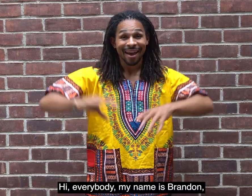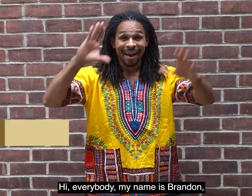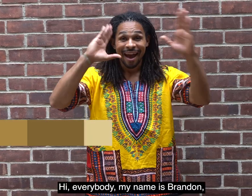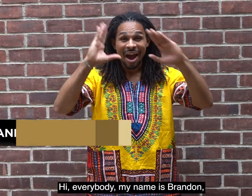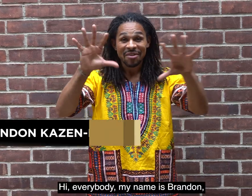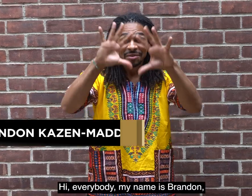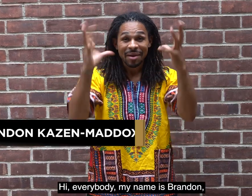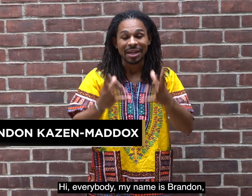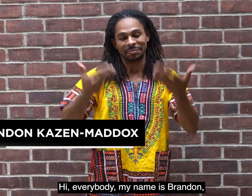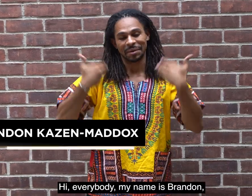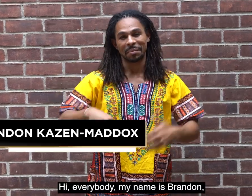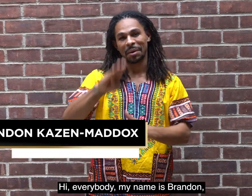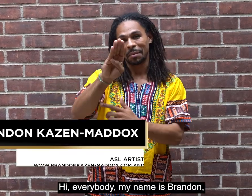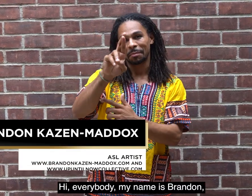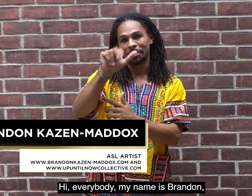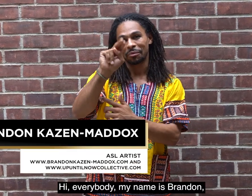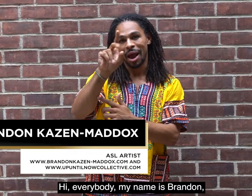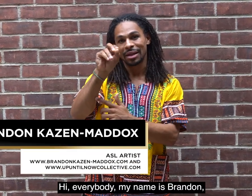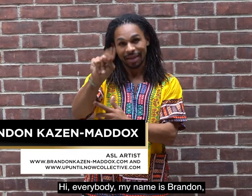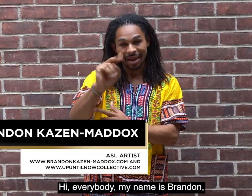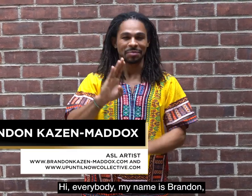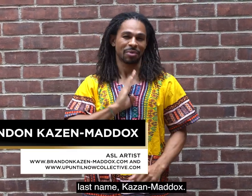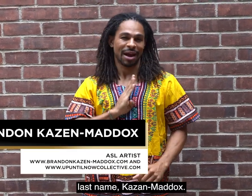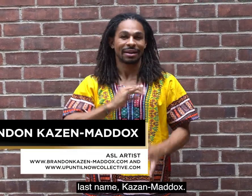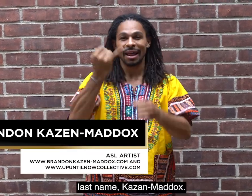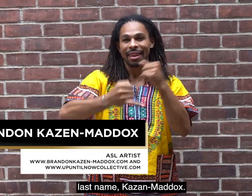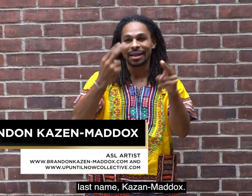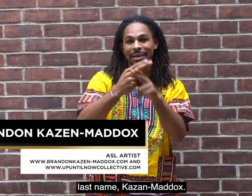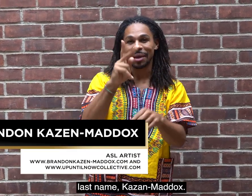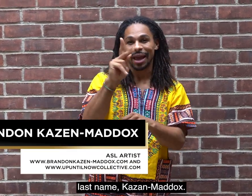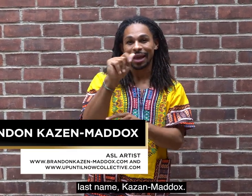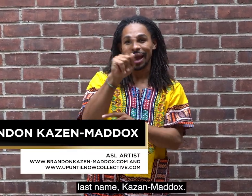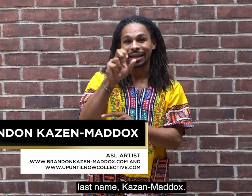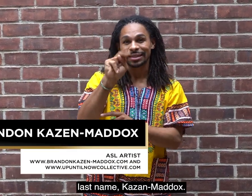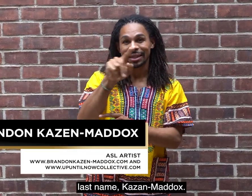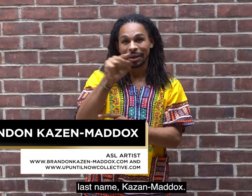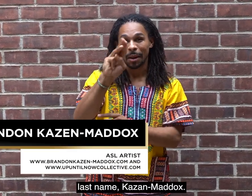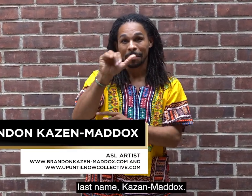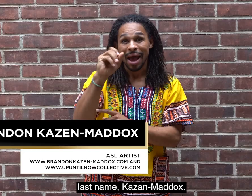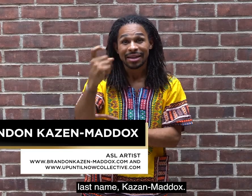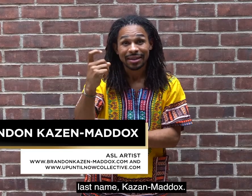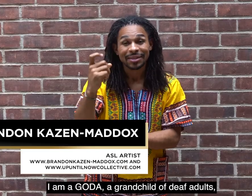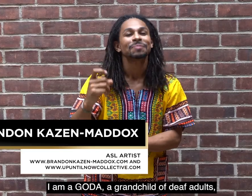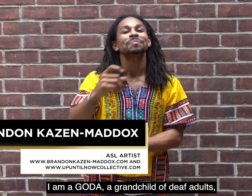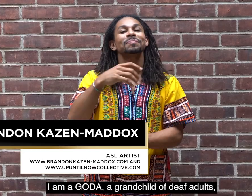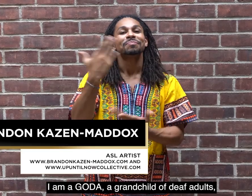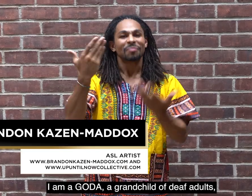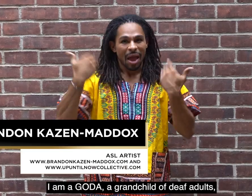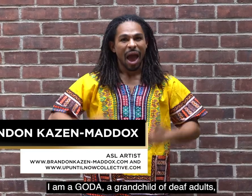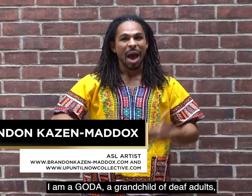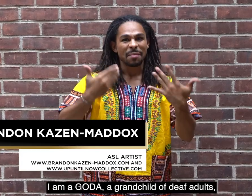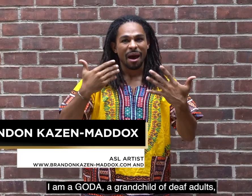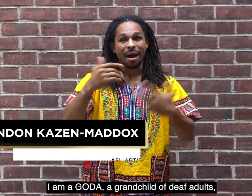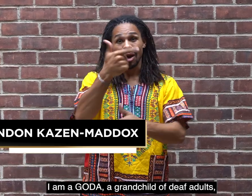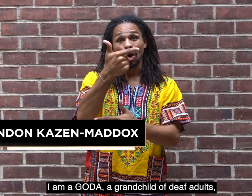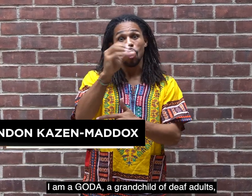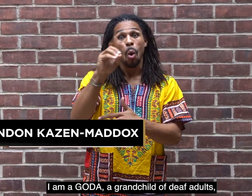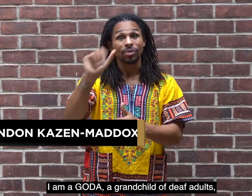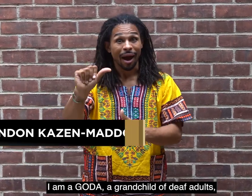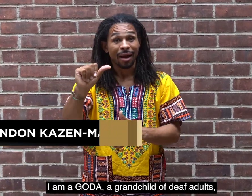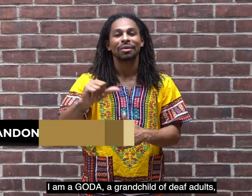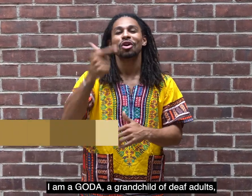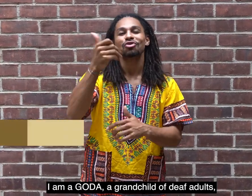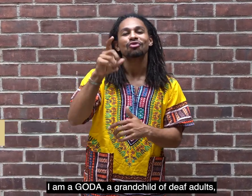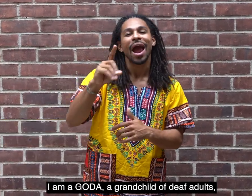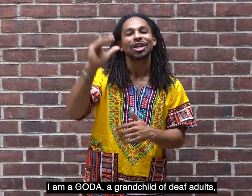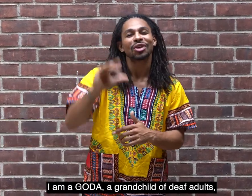perfect Barbie. Hi everybody, my name is Brandon, last name Kazen Maddox. I am a Goda, a grandchild